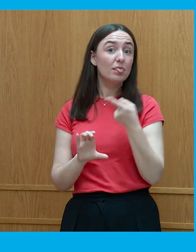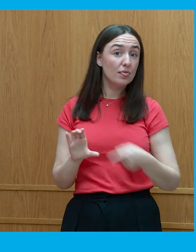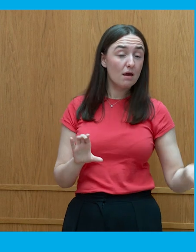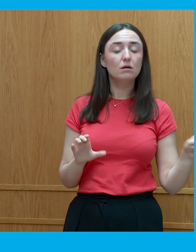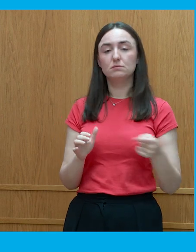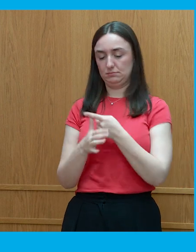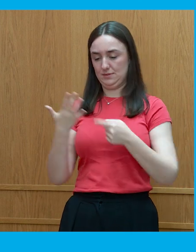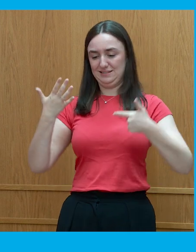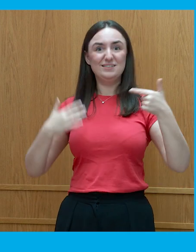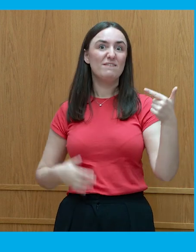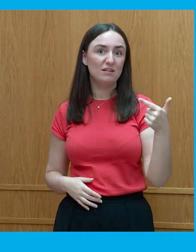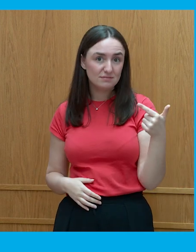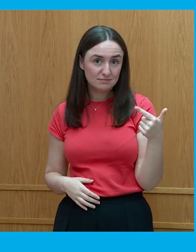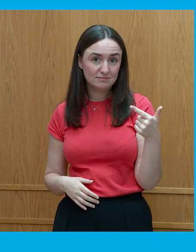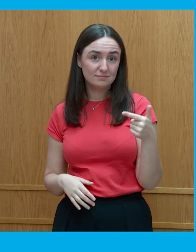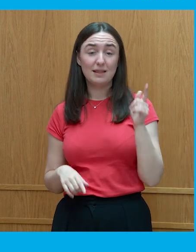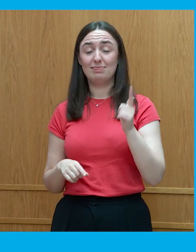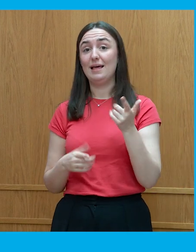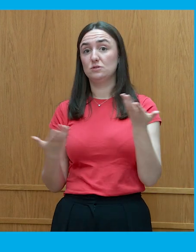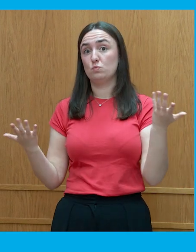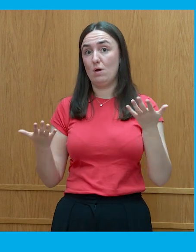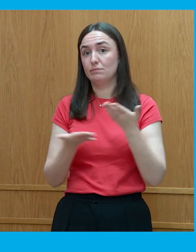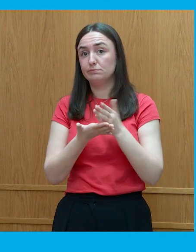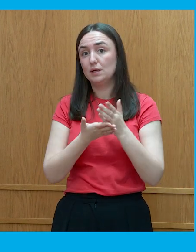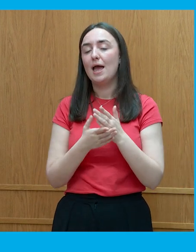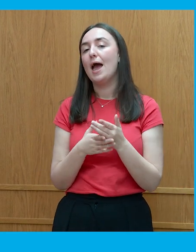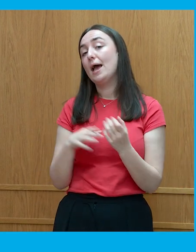And really, ball game is Pennsylvania.